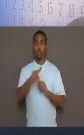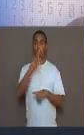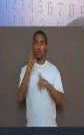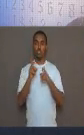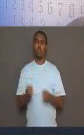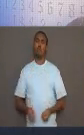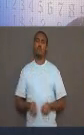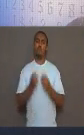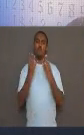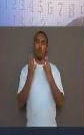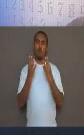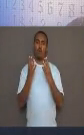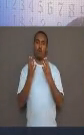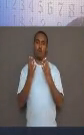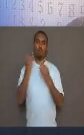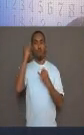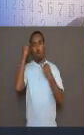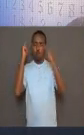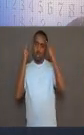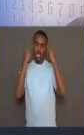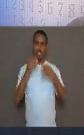is more of an opinion.